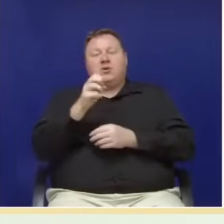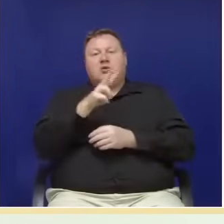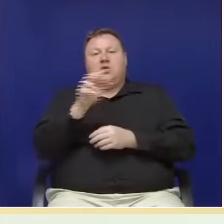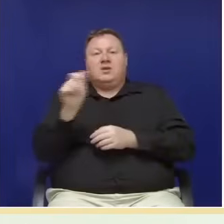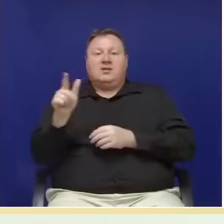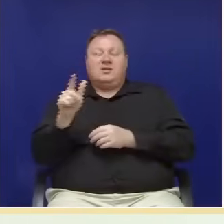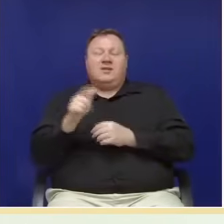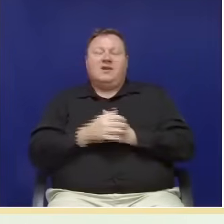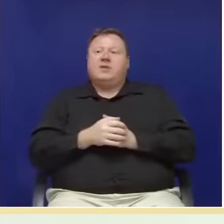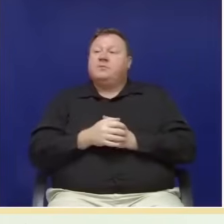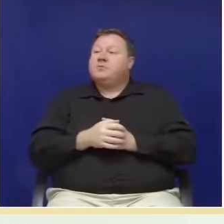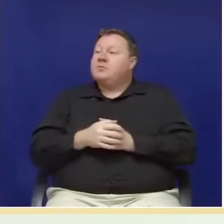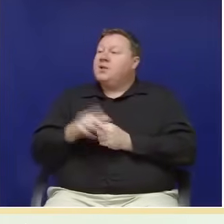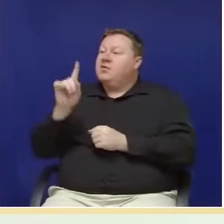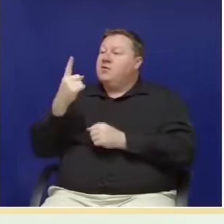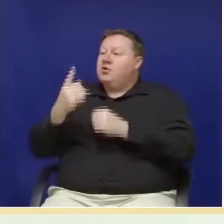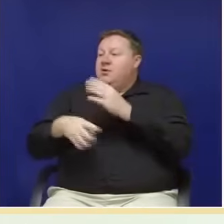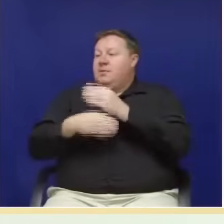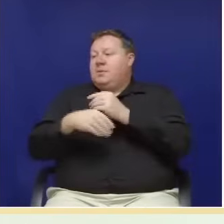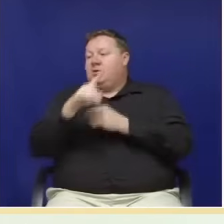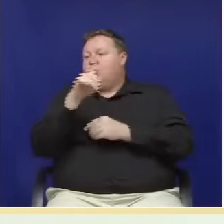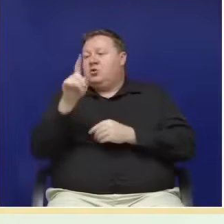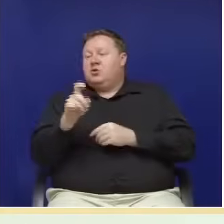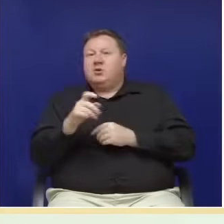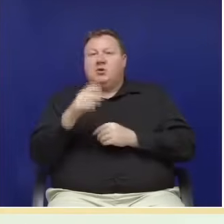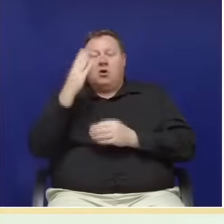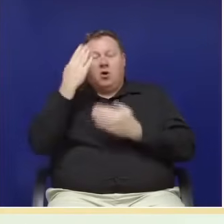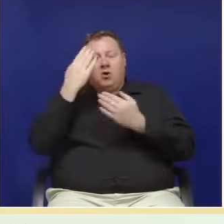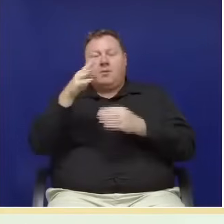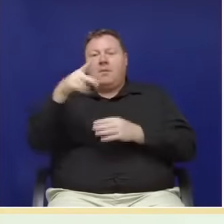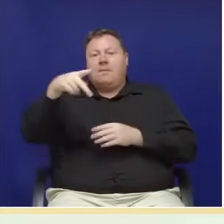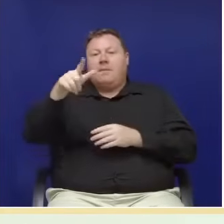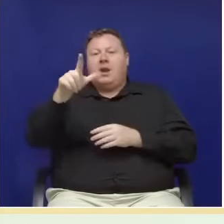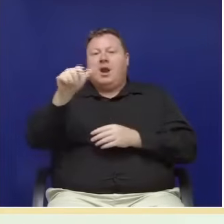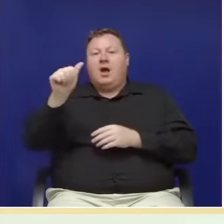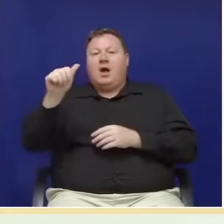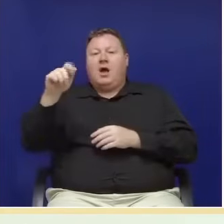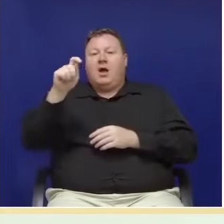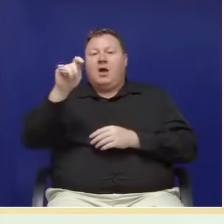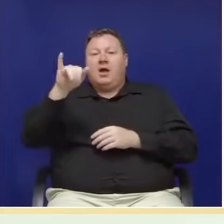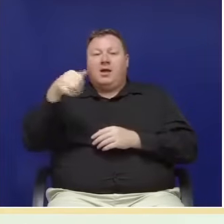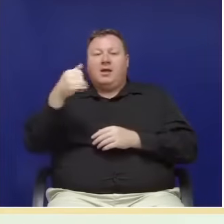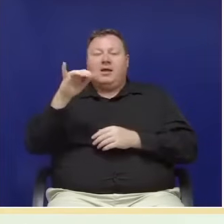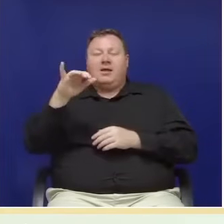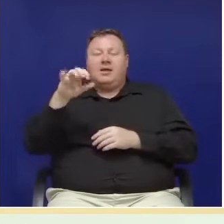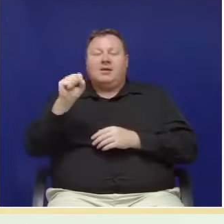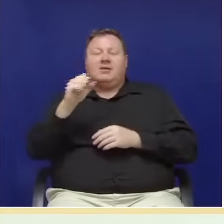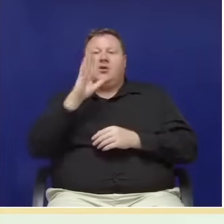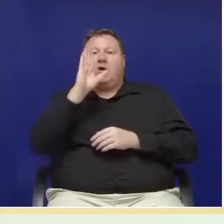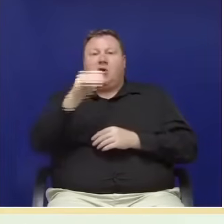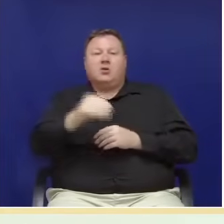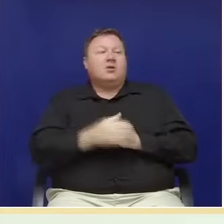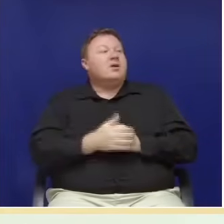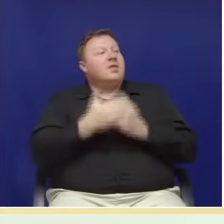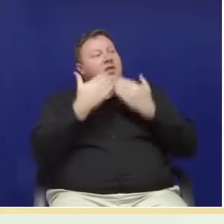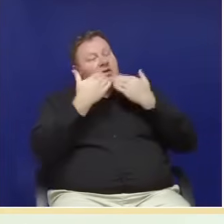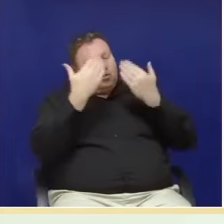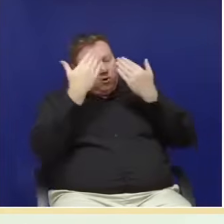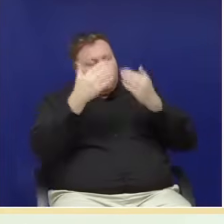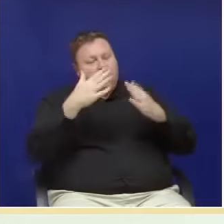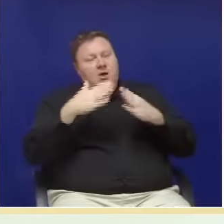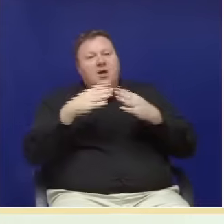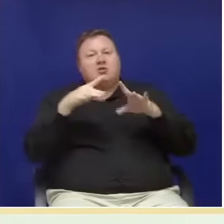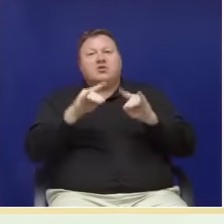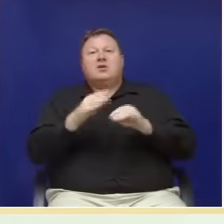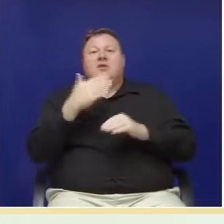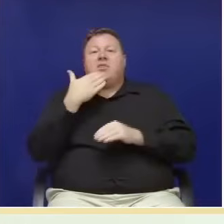The first supplementary question will be asked by Honorable Plakis. Thank you, Honorable House Chair. Thank you,